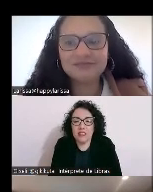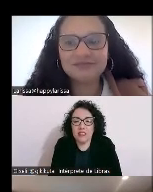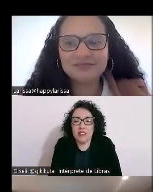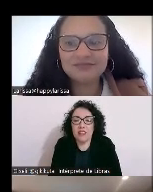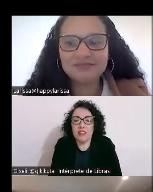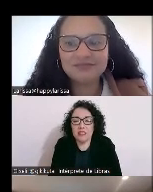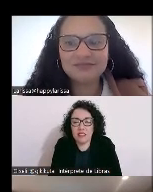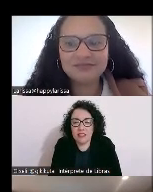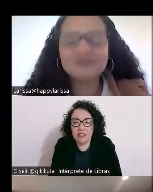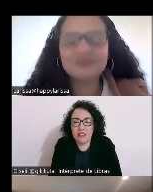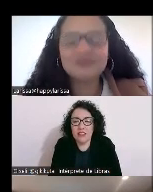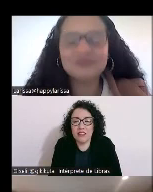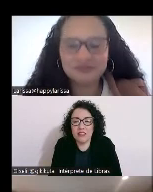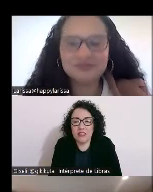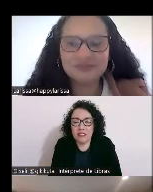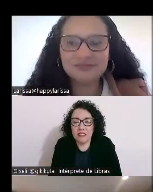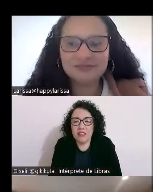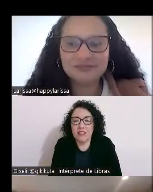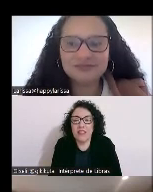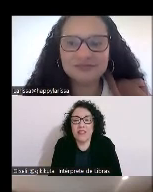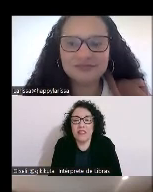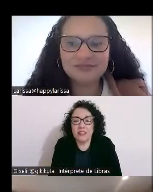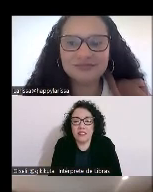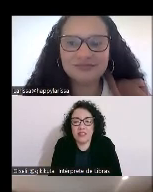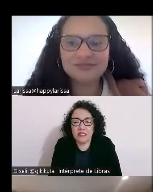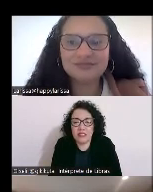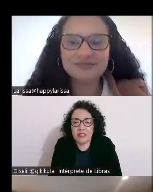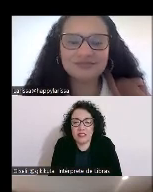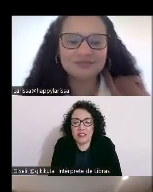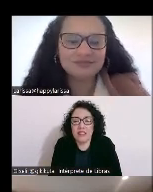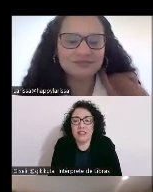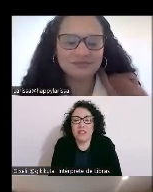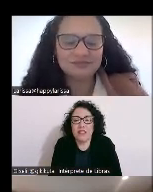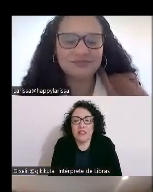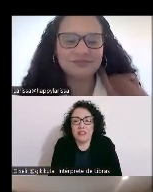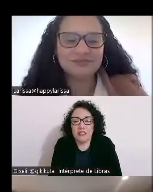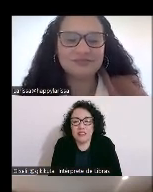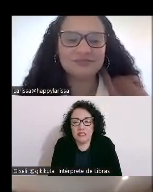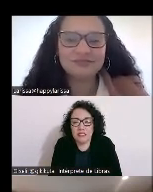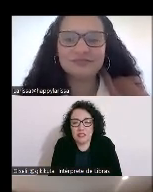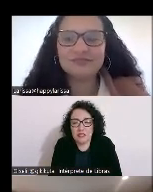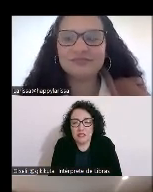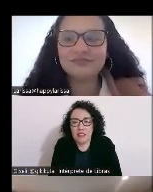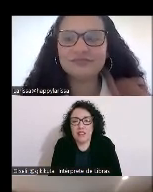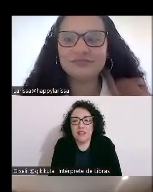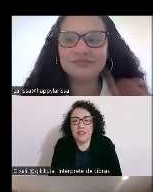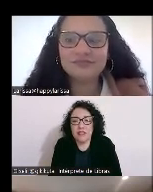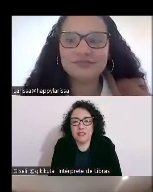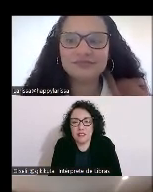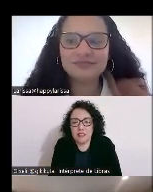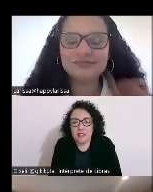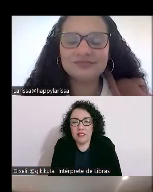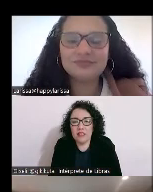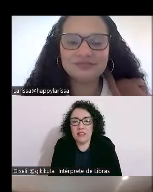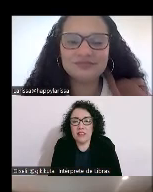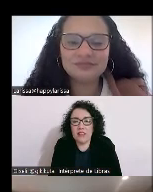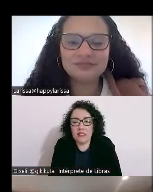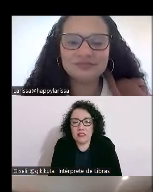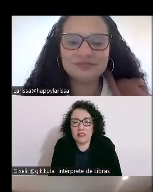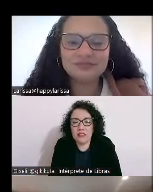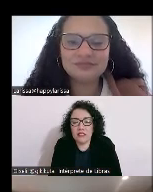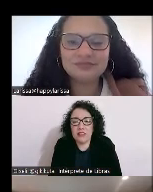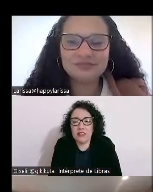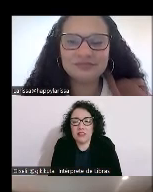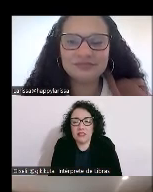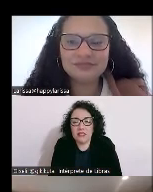your questions to Fernanda, she Ok. will forward them to me, and I will send my responses back to her.